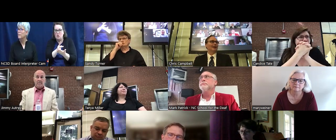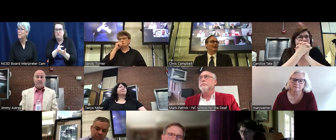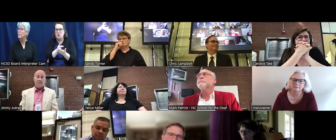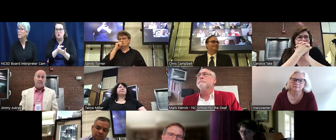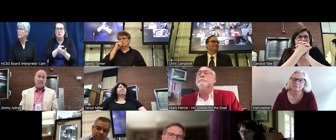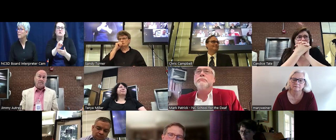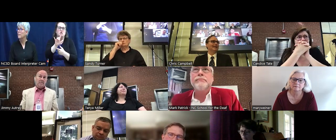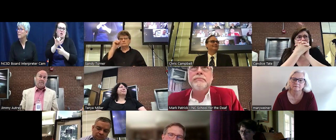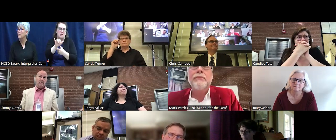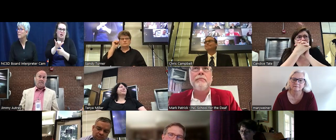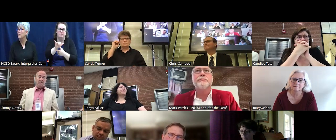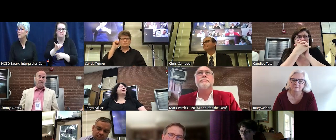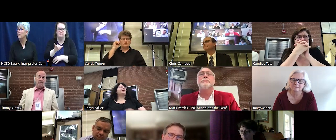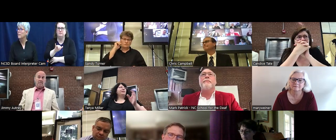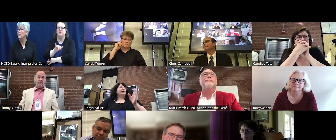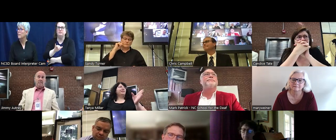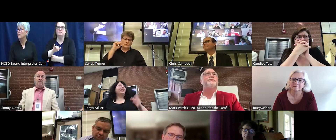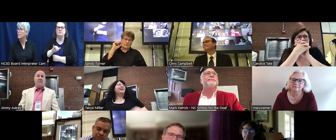July. Yeah.